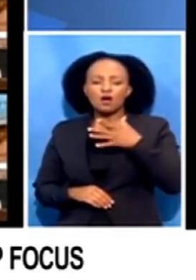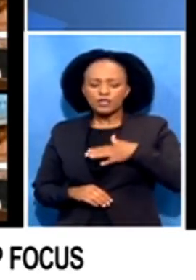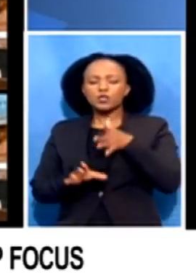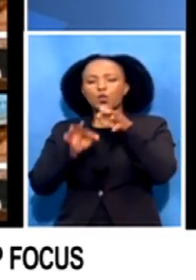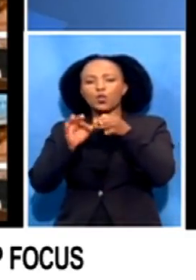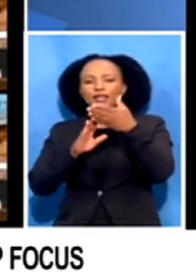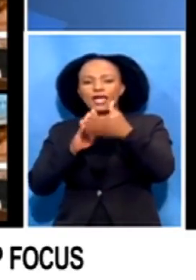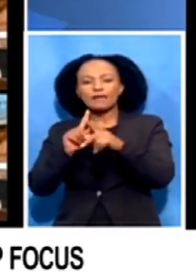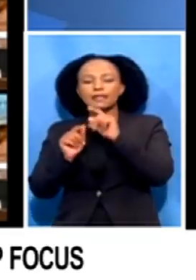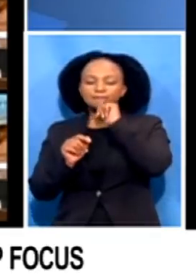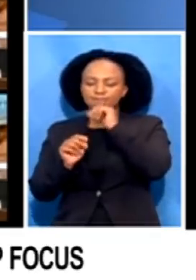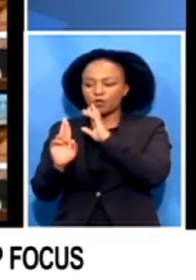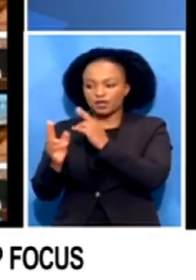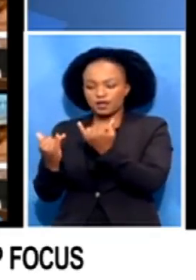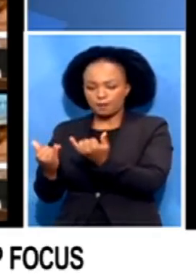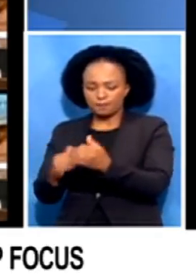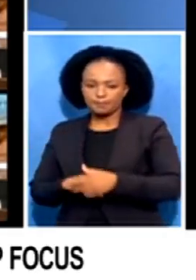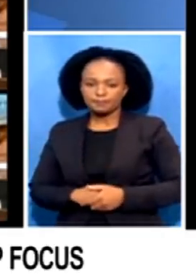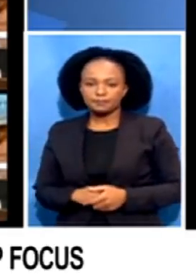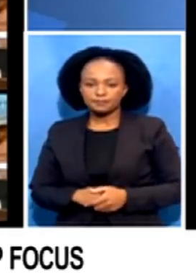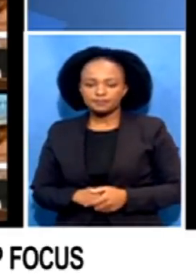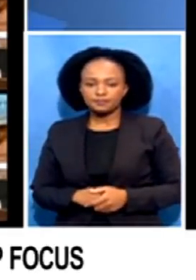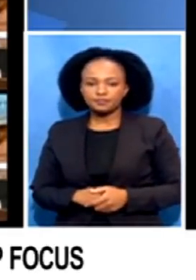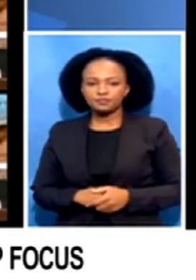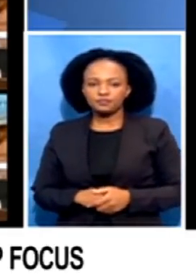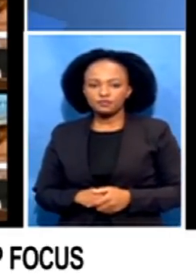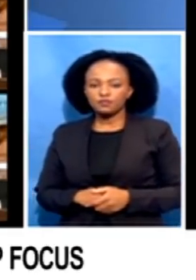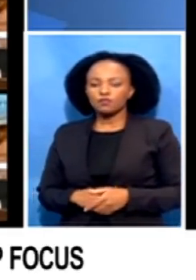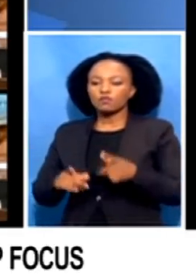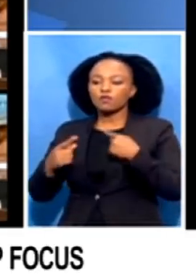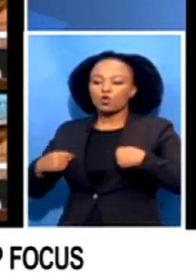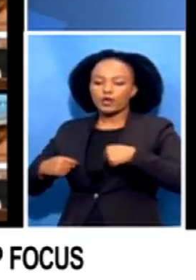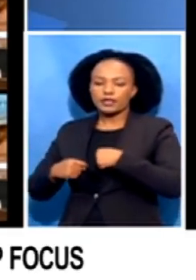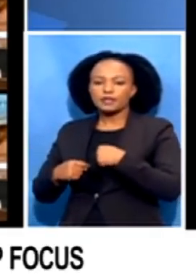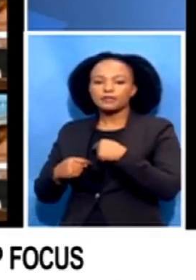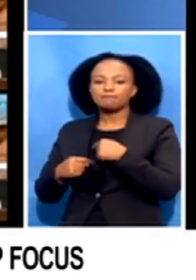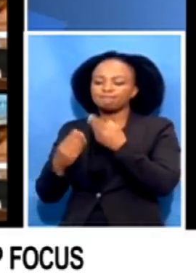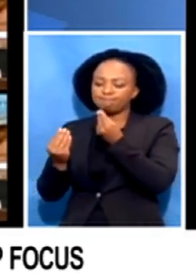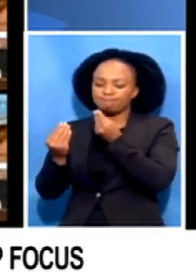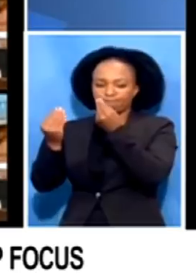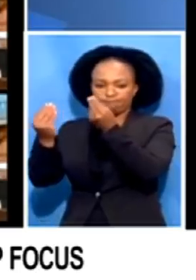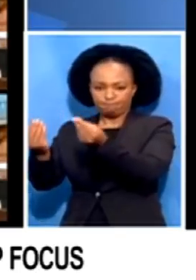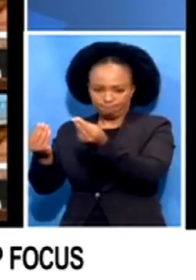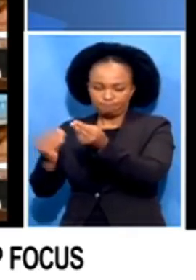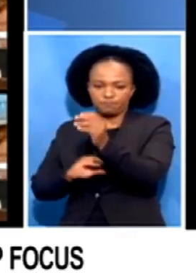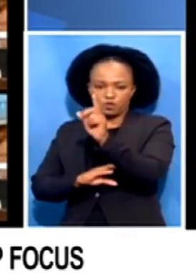We submit that if one looks at what is involved in the matter, as I said right at the